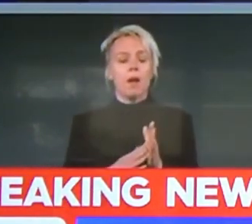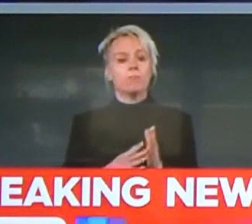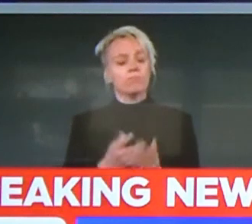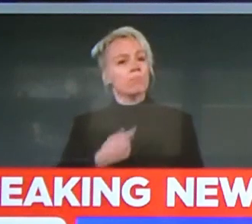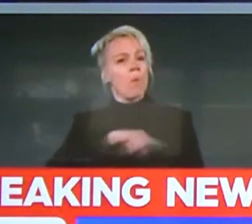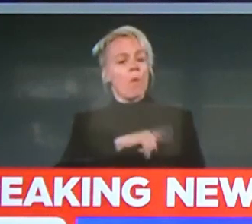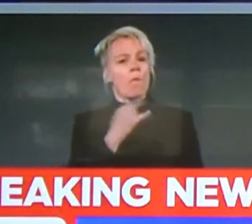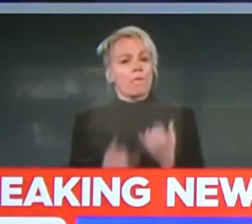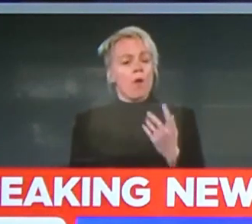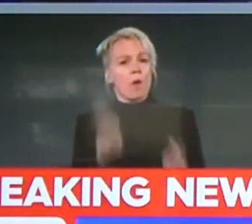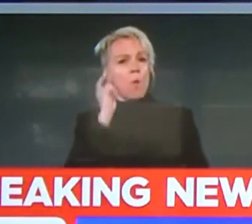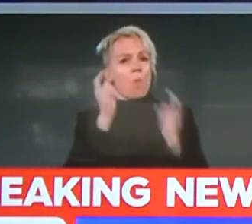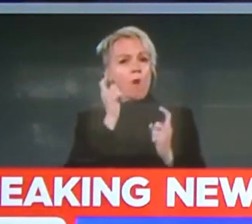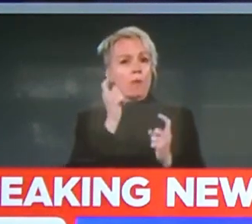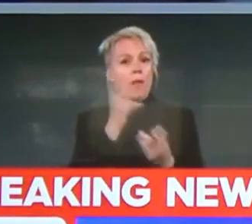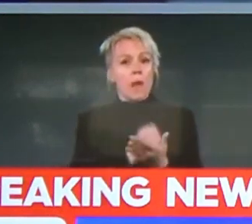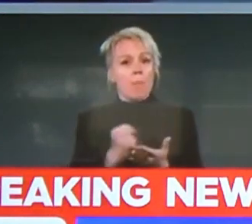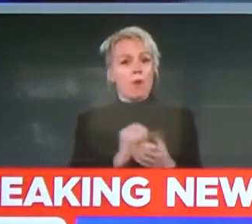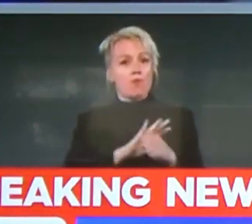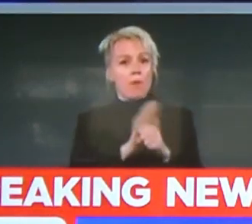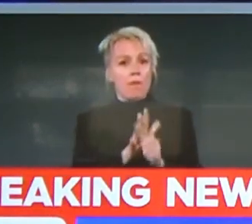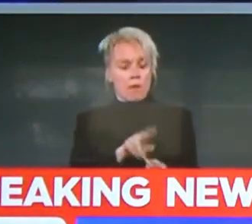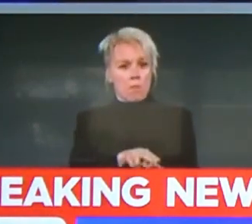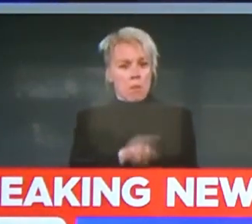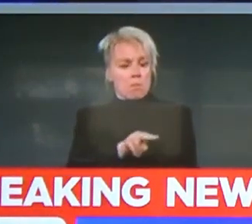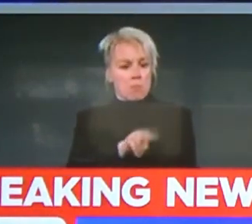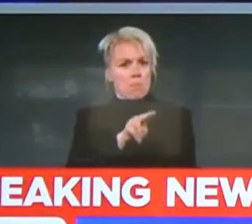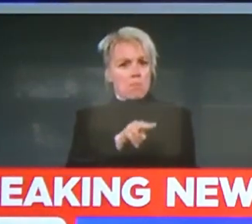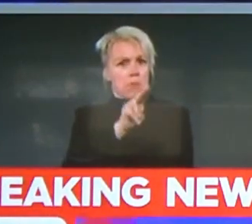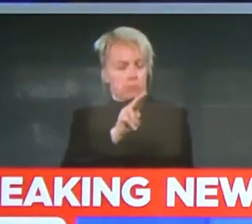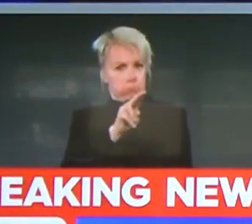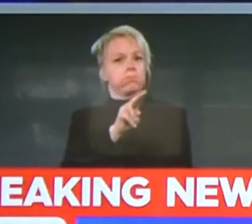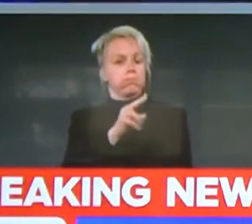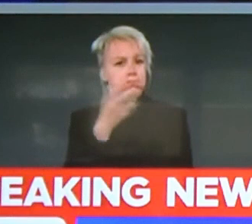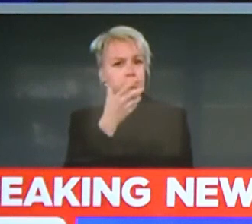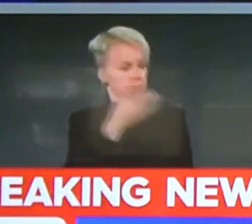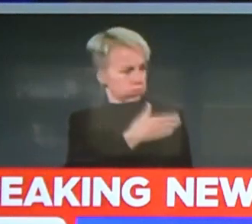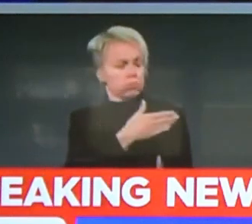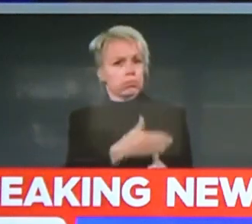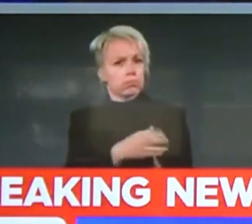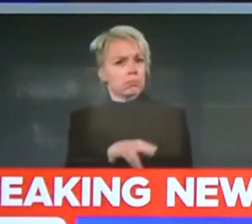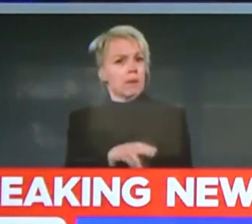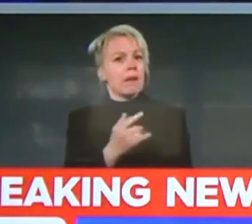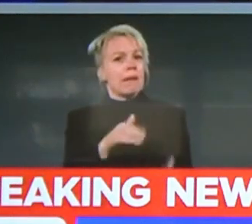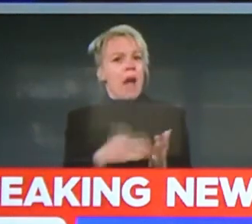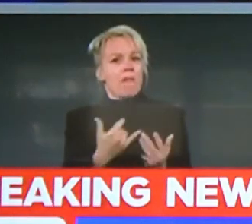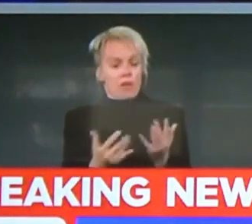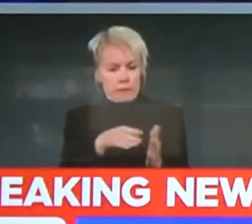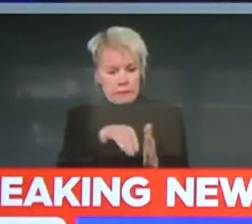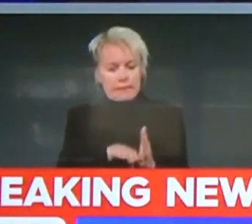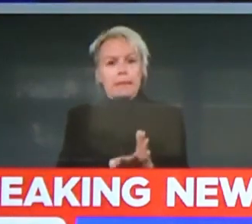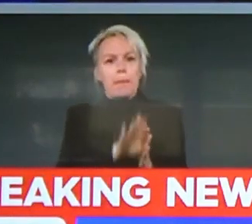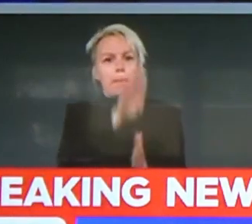of cases of coronavirus in Australia, particularly over the last few days. It is a very, very steep growth and it's